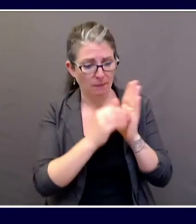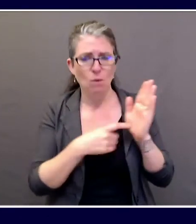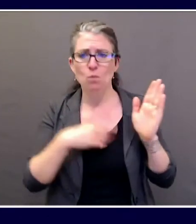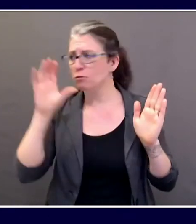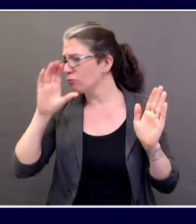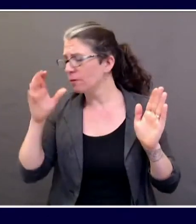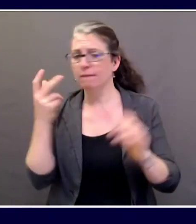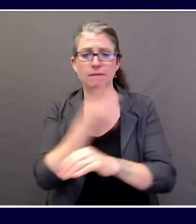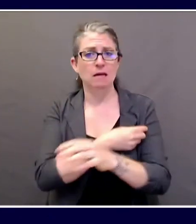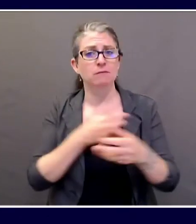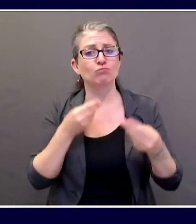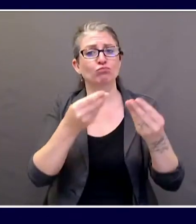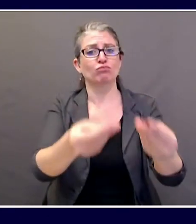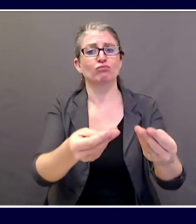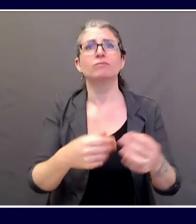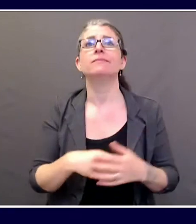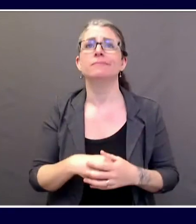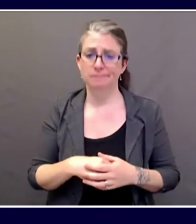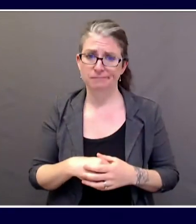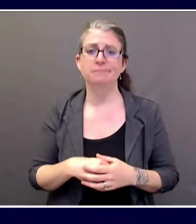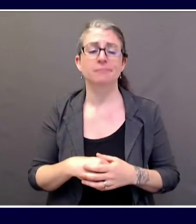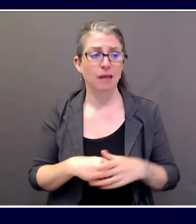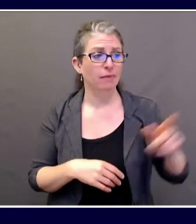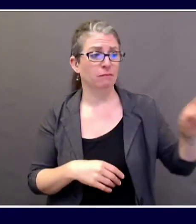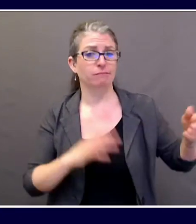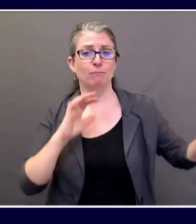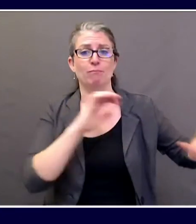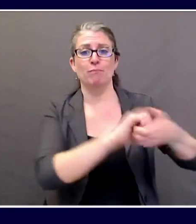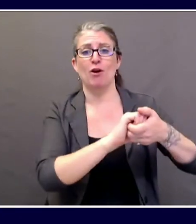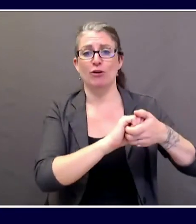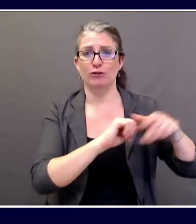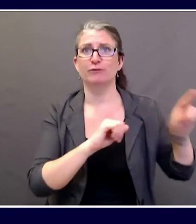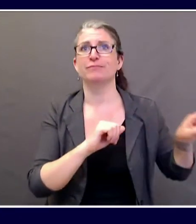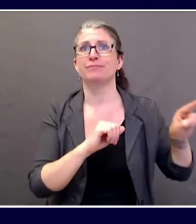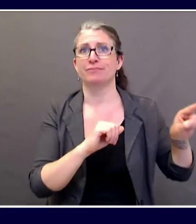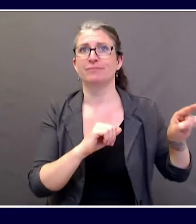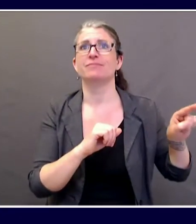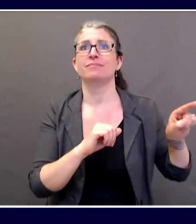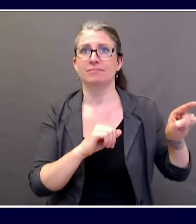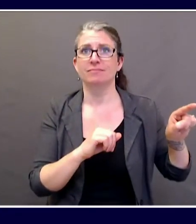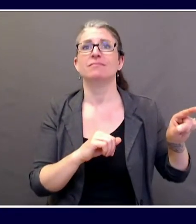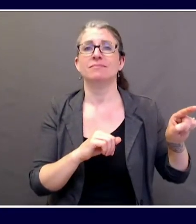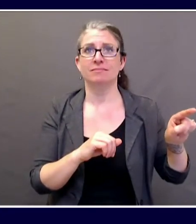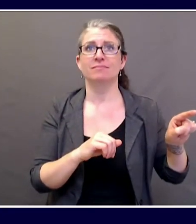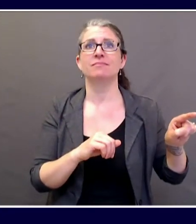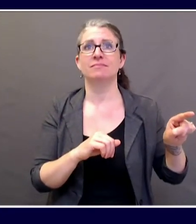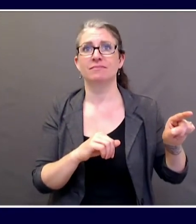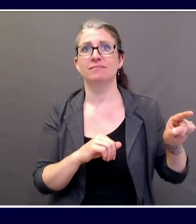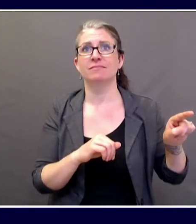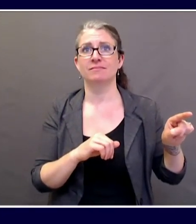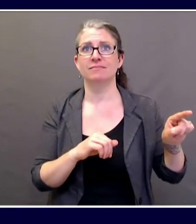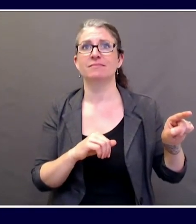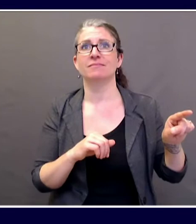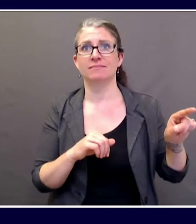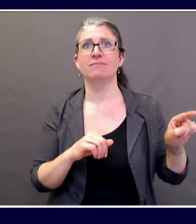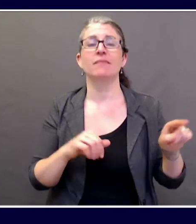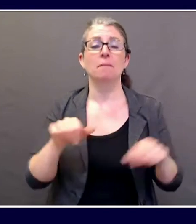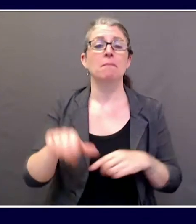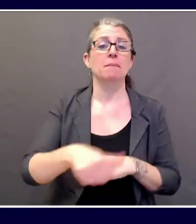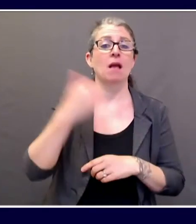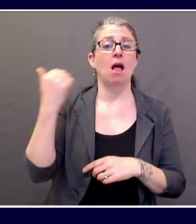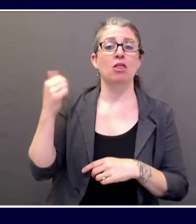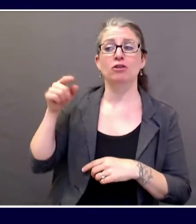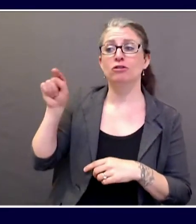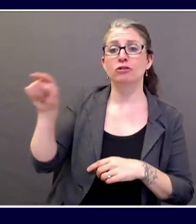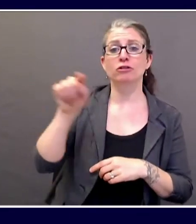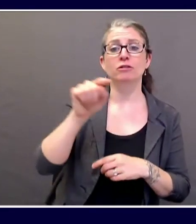with Ashley's question a moment ago, we could, for example, pair them with an independent pharmacy that could go on site and provide vaccine